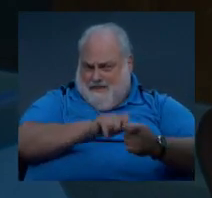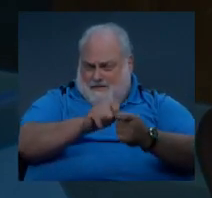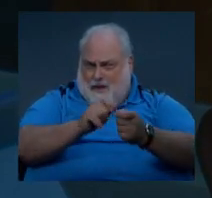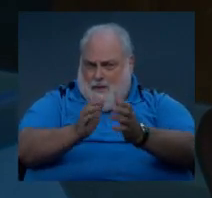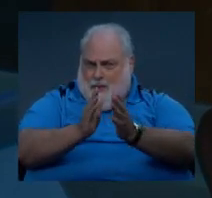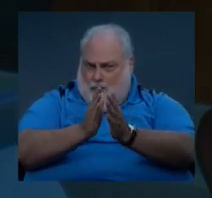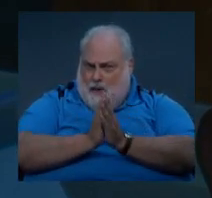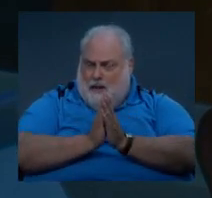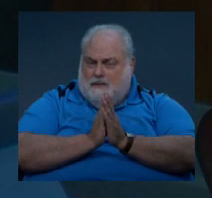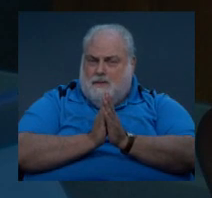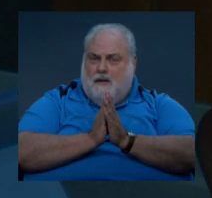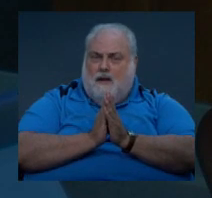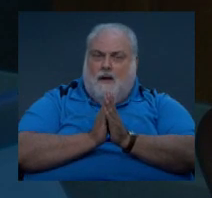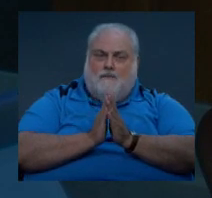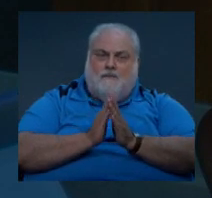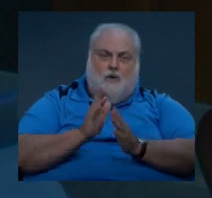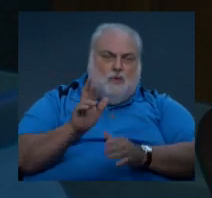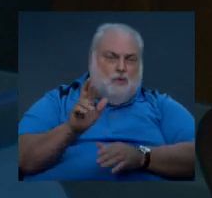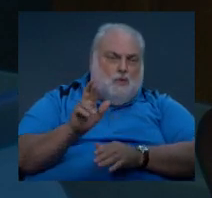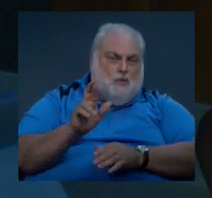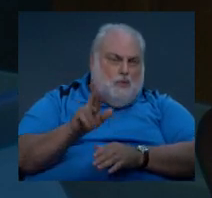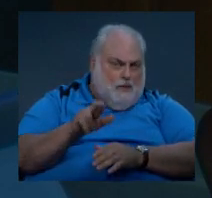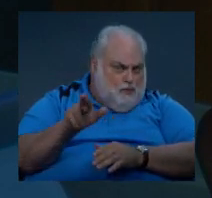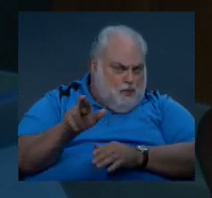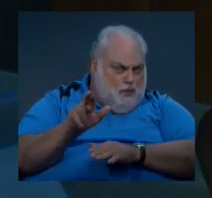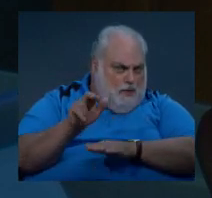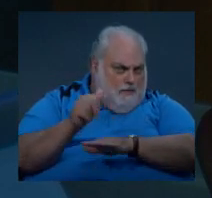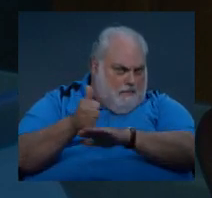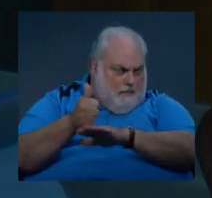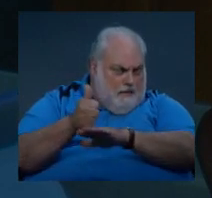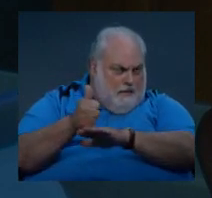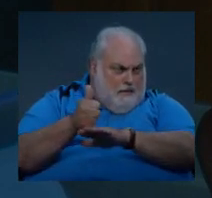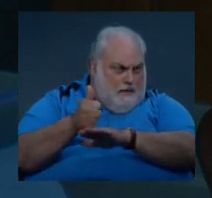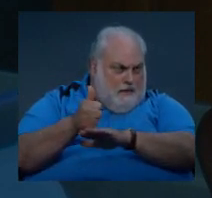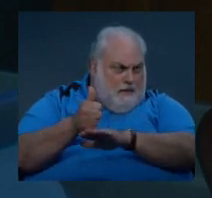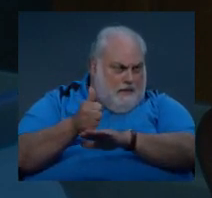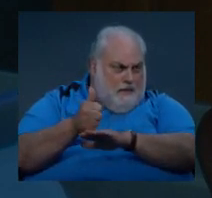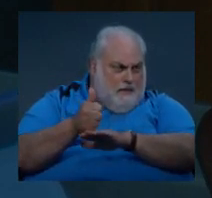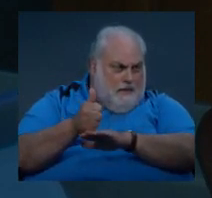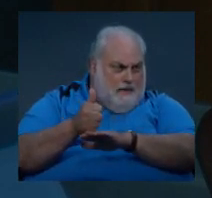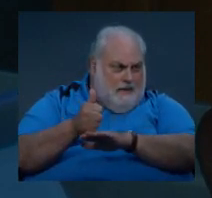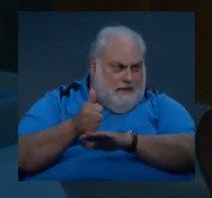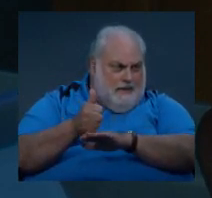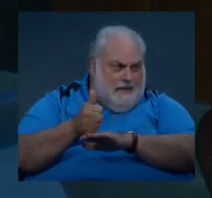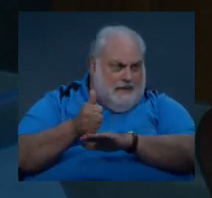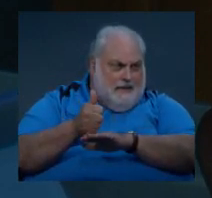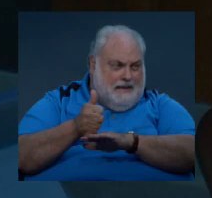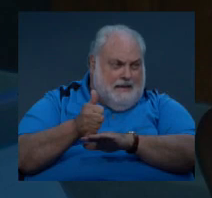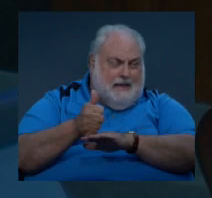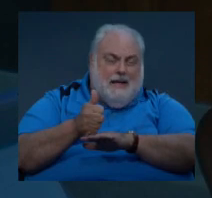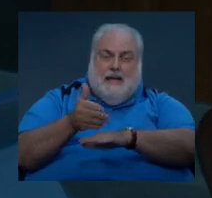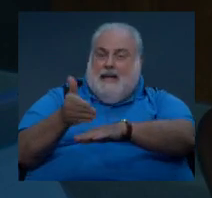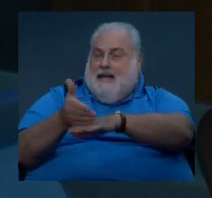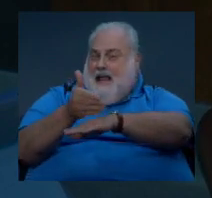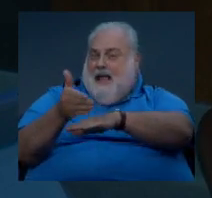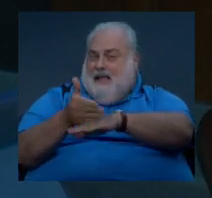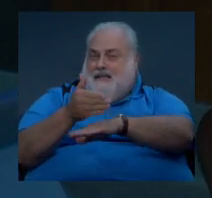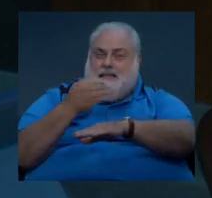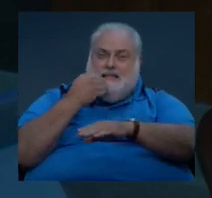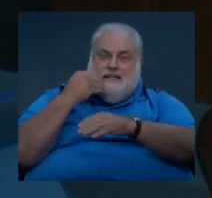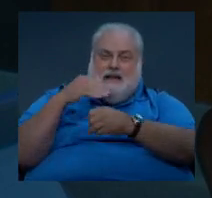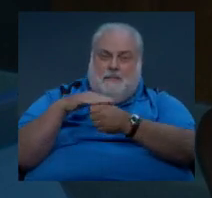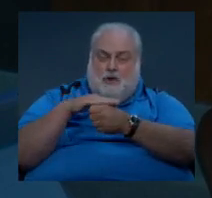the request for a restroom. And I think it enhances the neighborhood. Somebody asked something